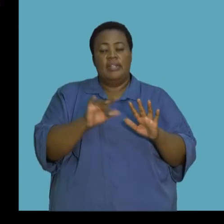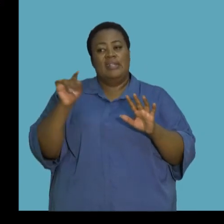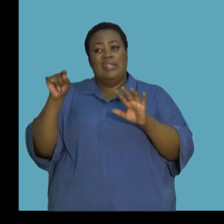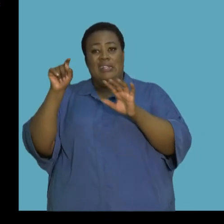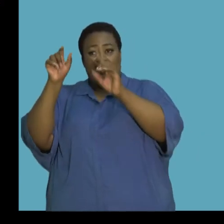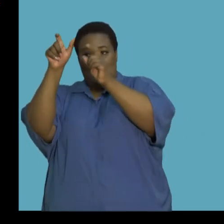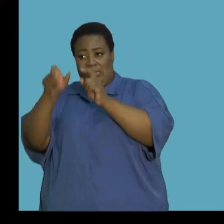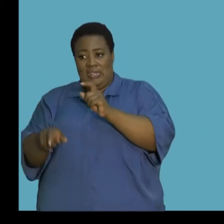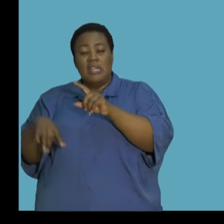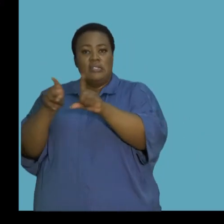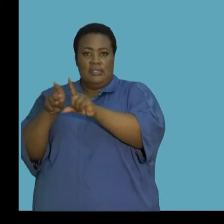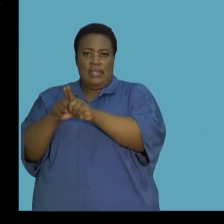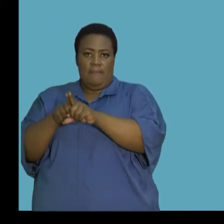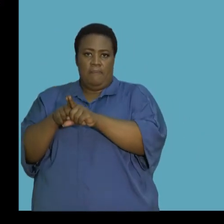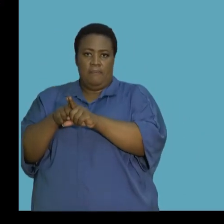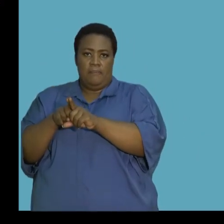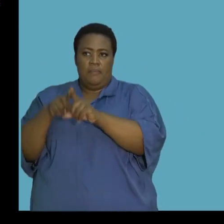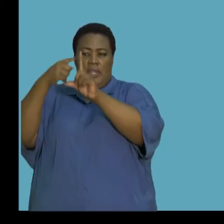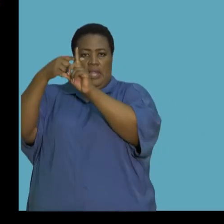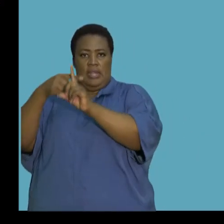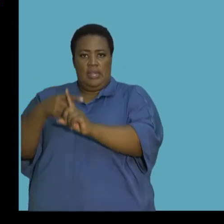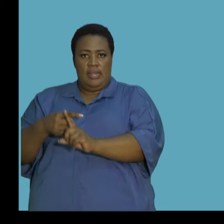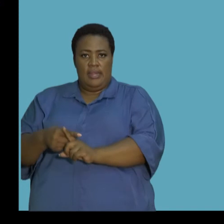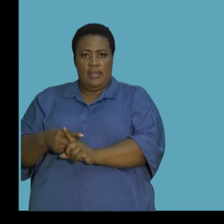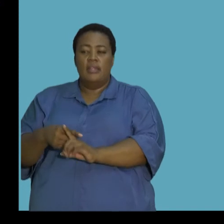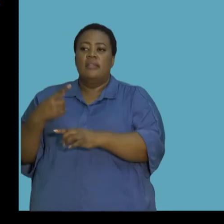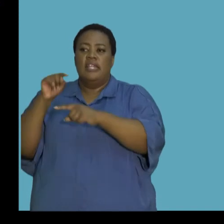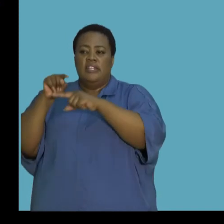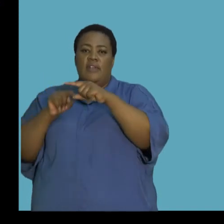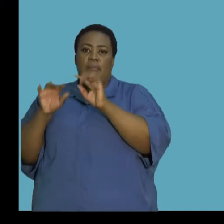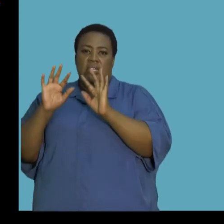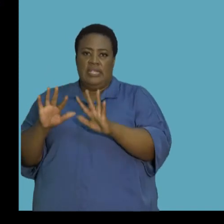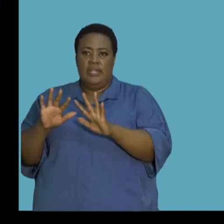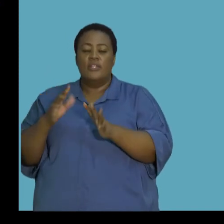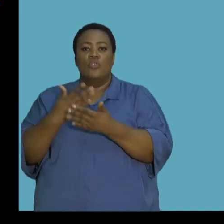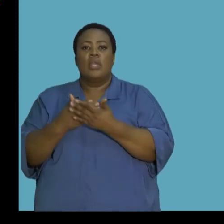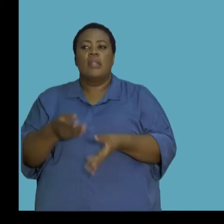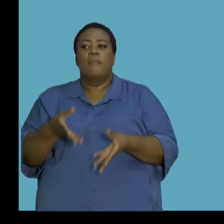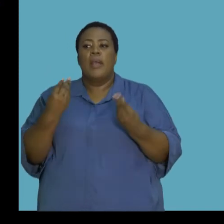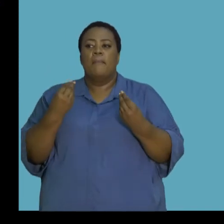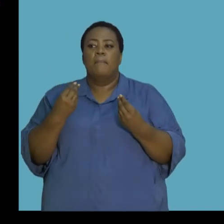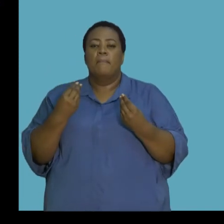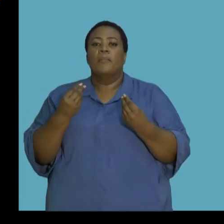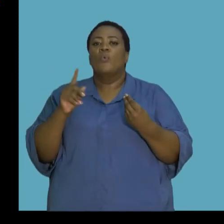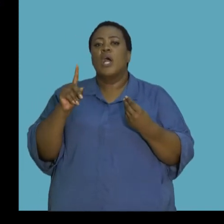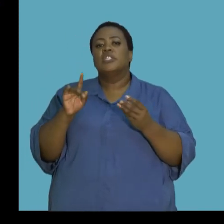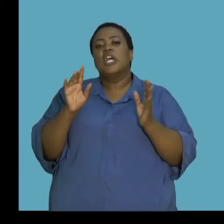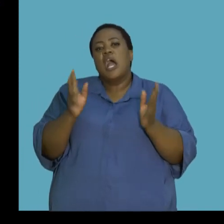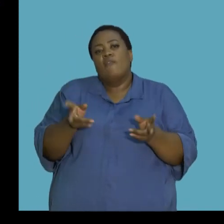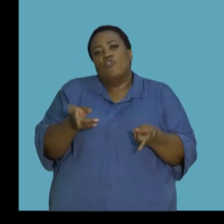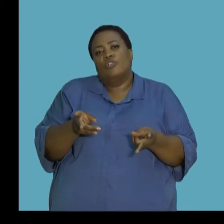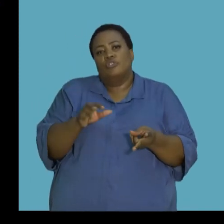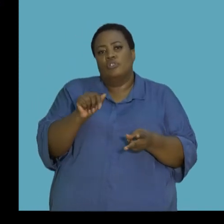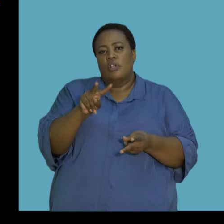same for the data collected for the regular soap. And that would also be divided by 10 to produce what we